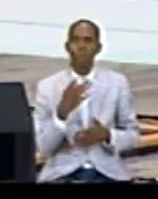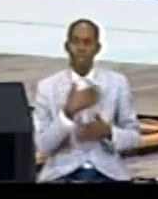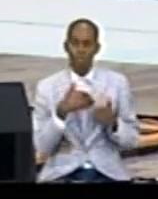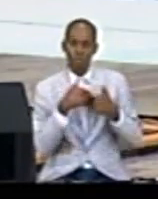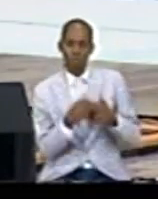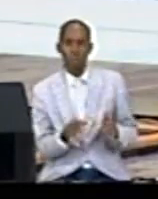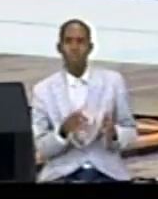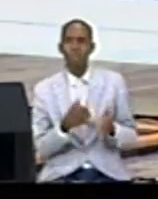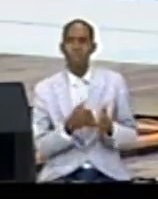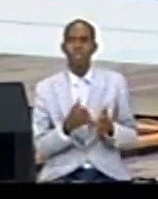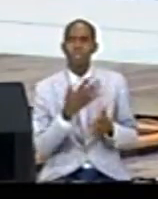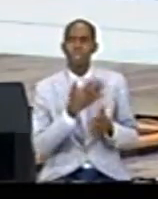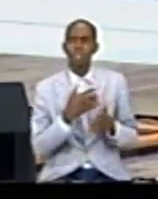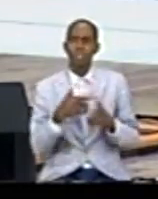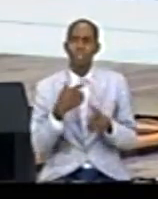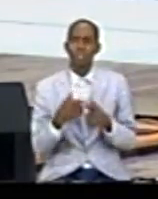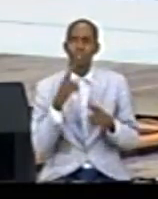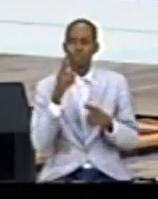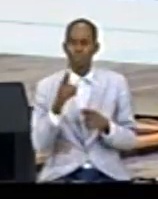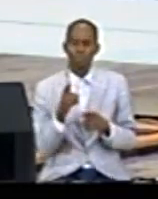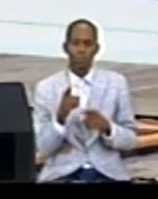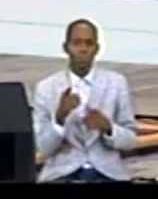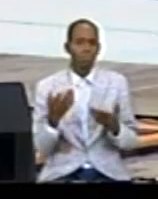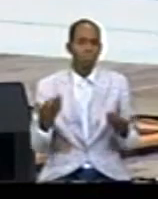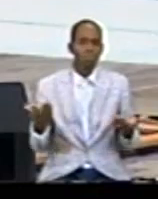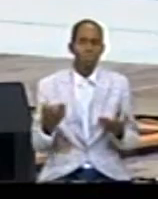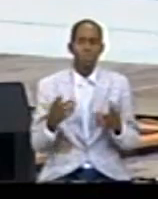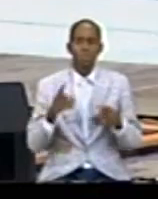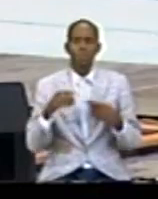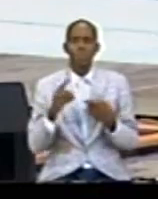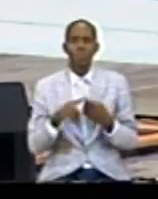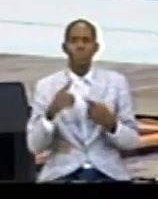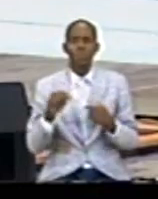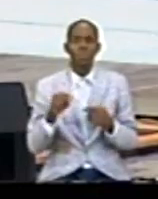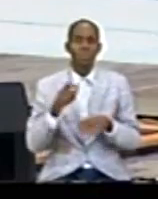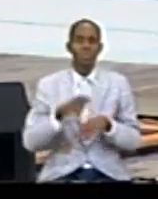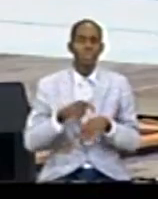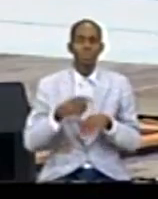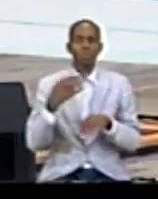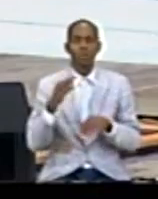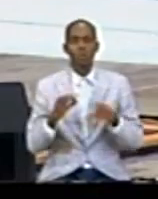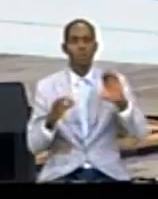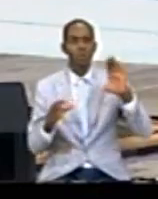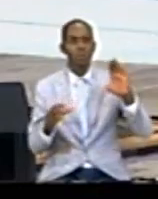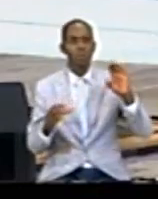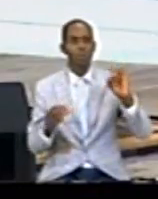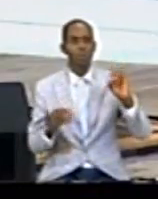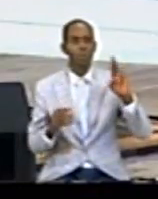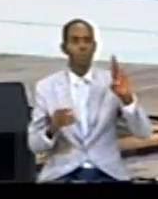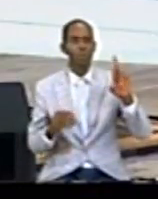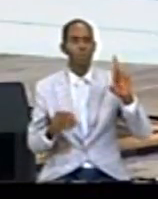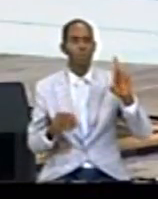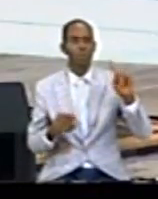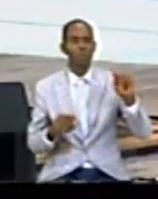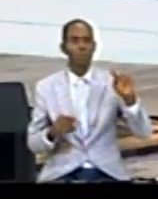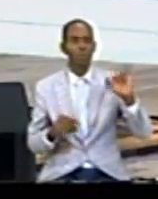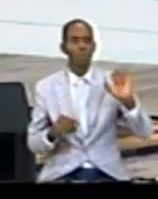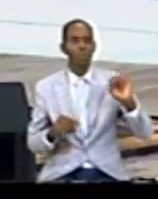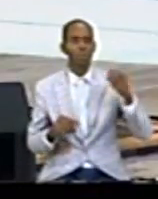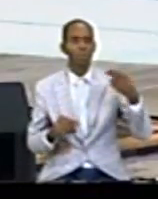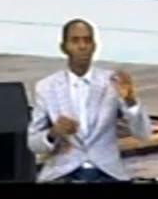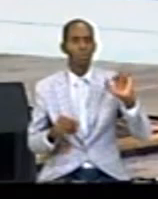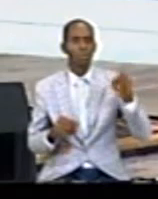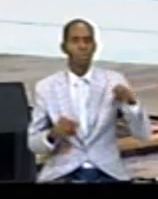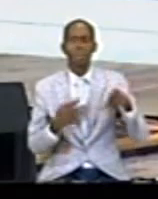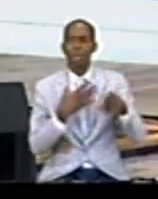lost. And then you go to even a courtship, and eventually the courtship was broken. And now again, there